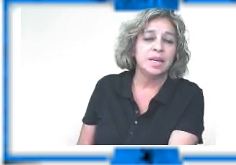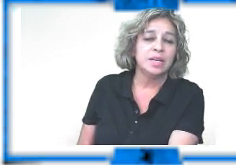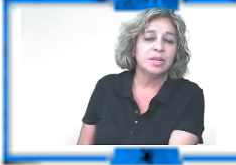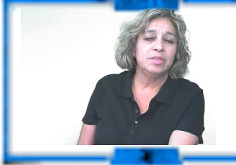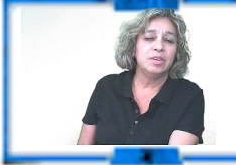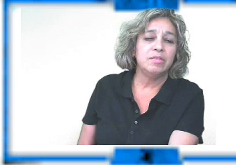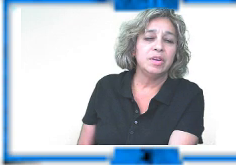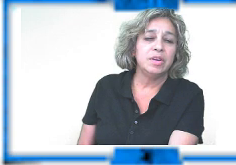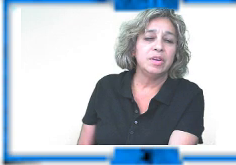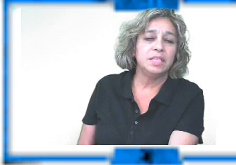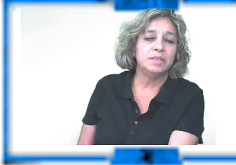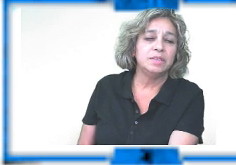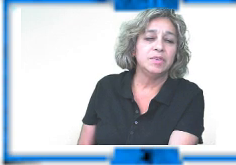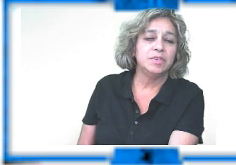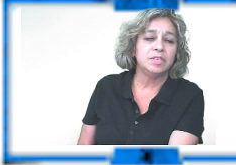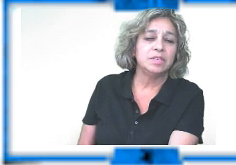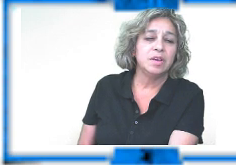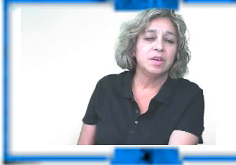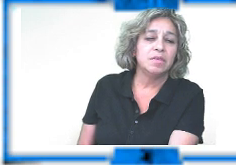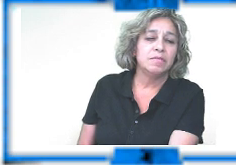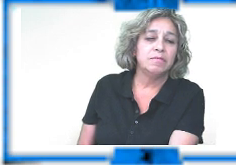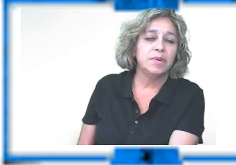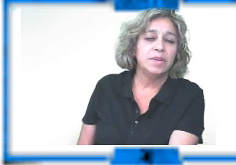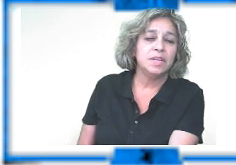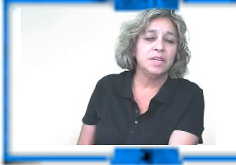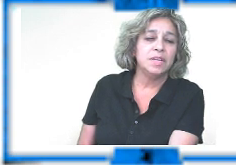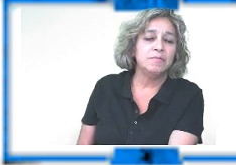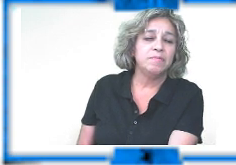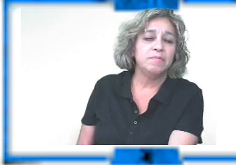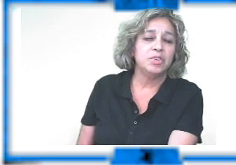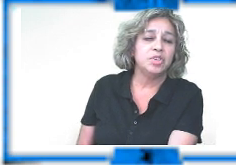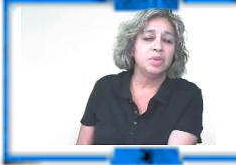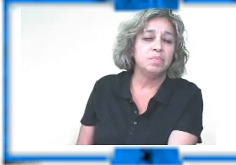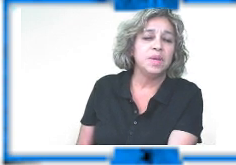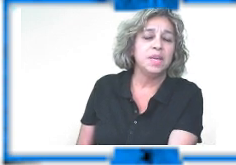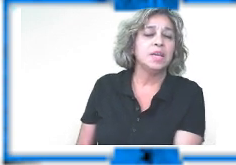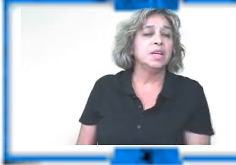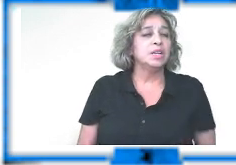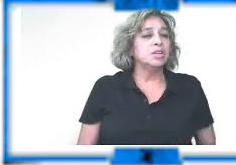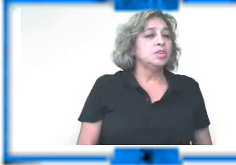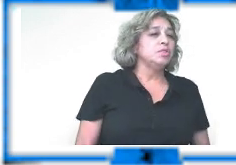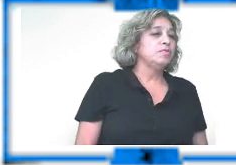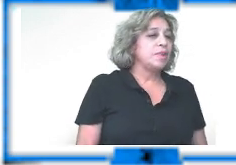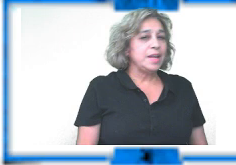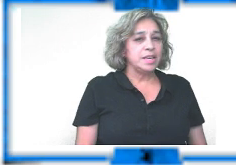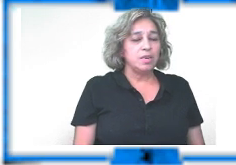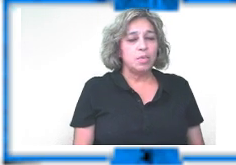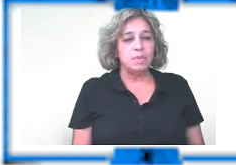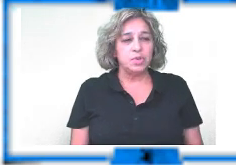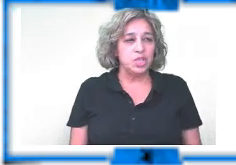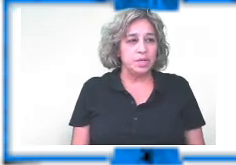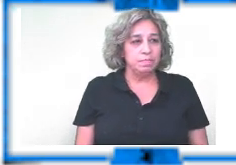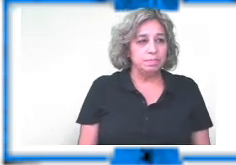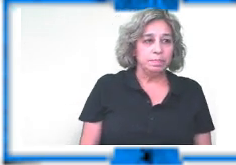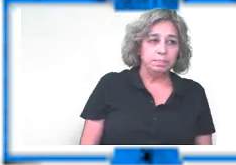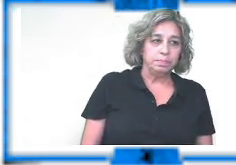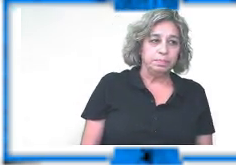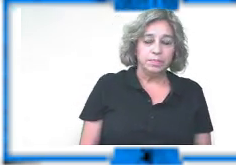primer fundamento there, tiene que ser la lucha frontal contra la corrupción. Should be to fight